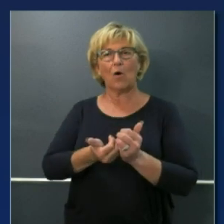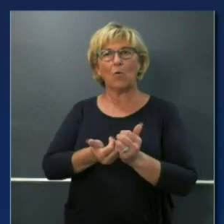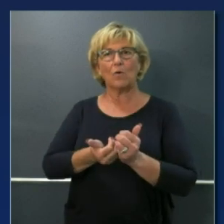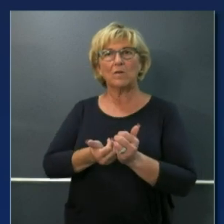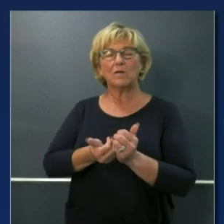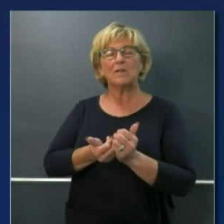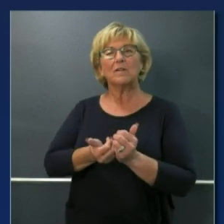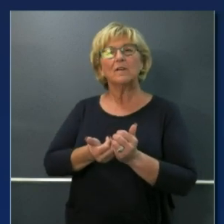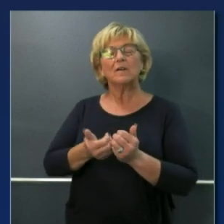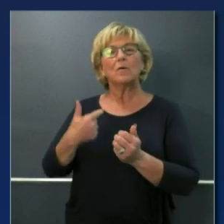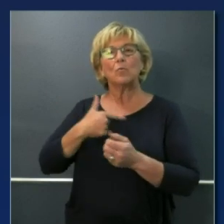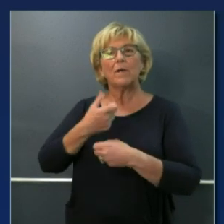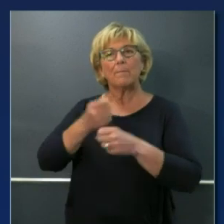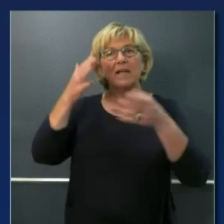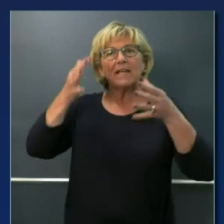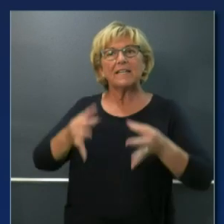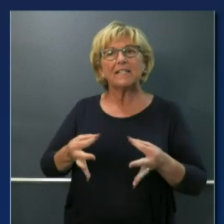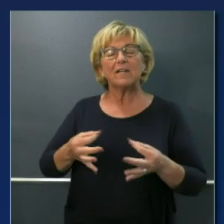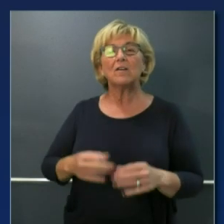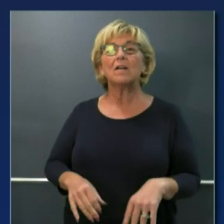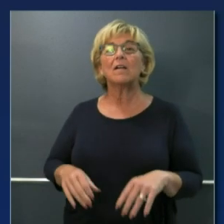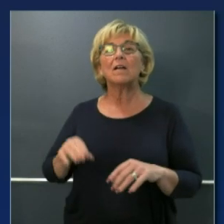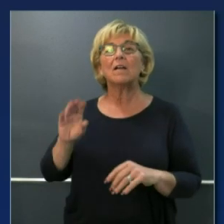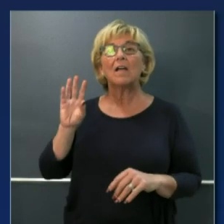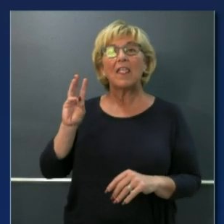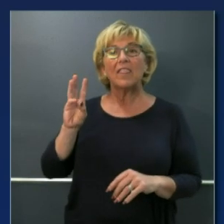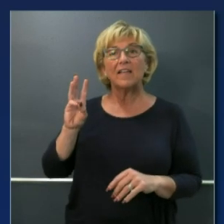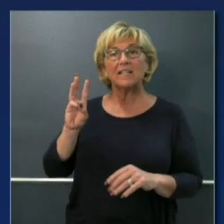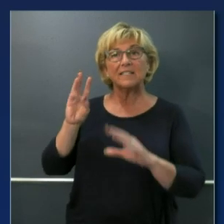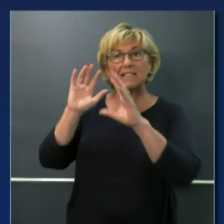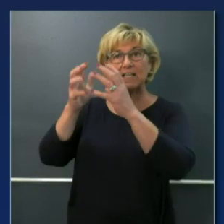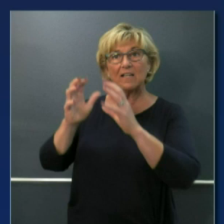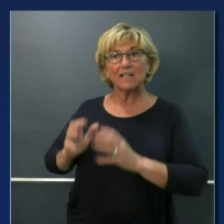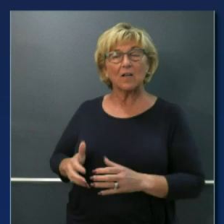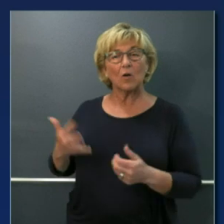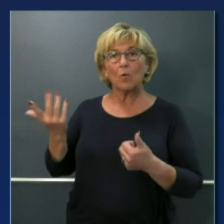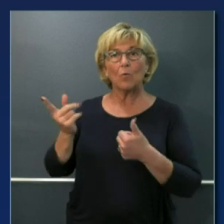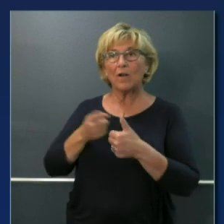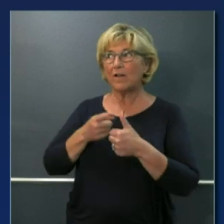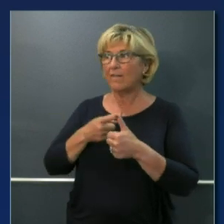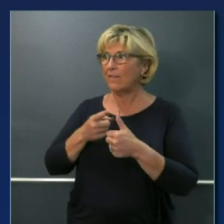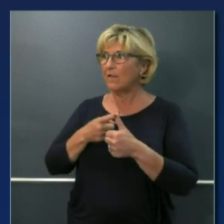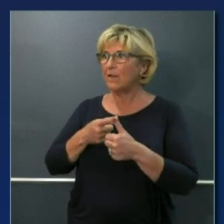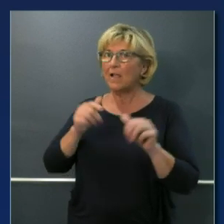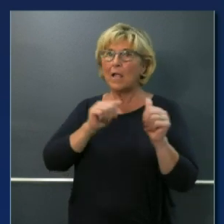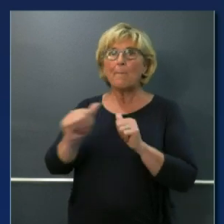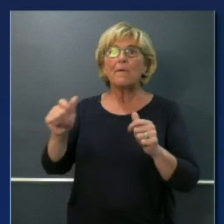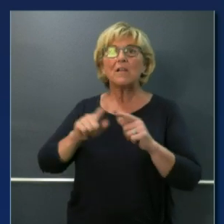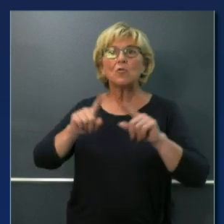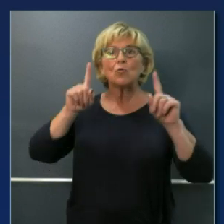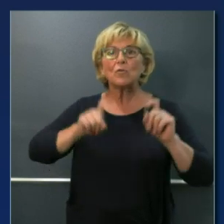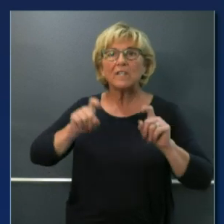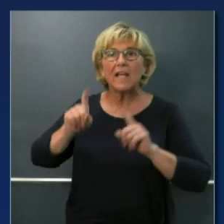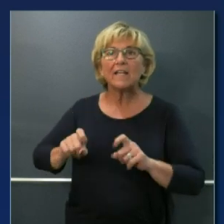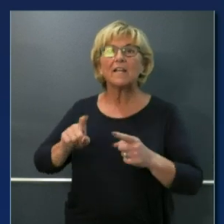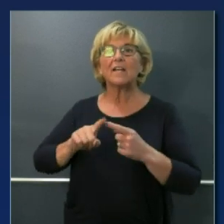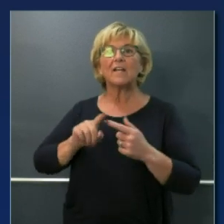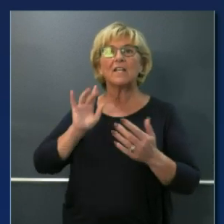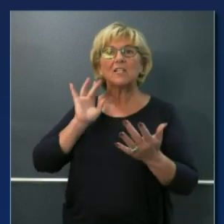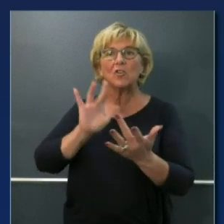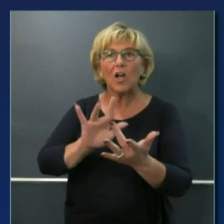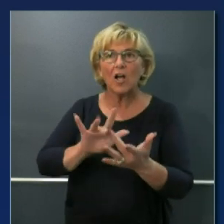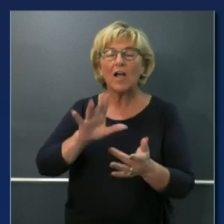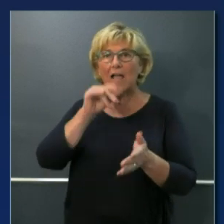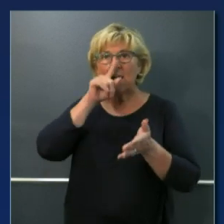our work to date. So the 6 indicators that we shared with you included the following. First is the ability to test, contact,